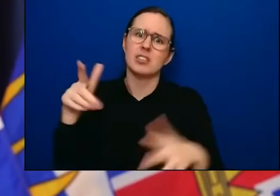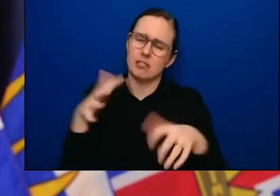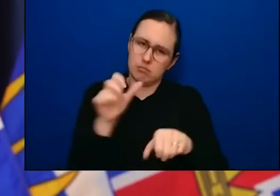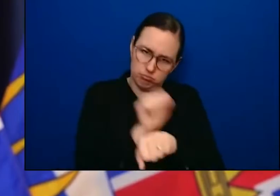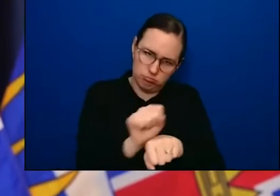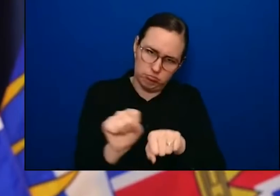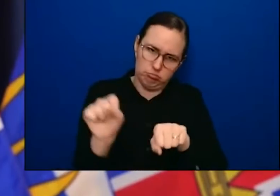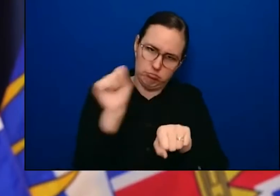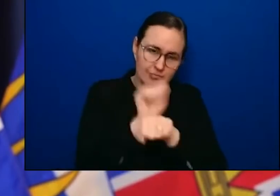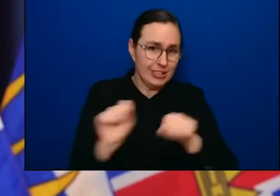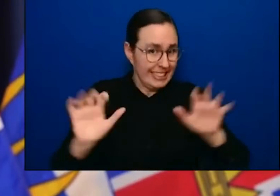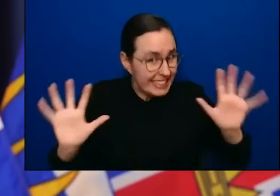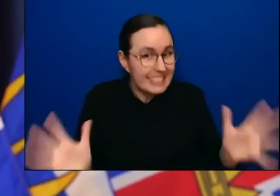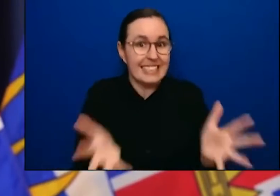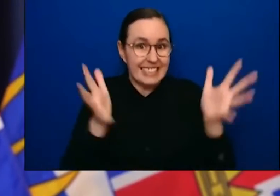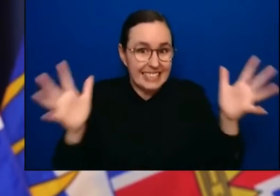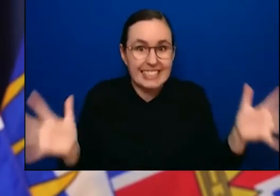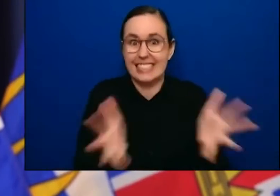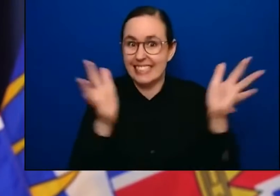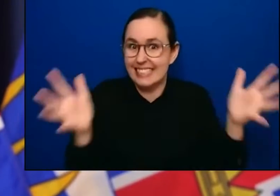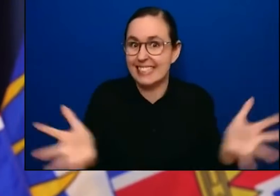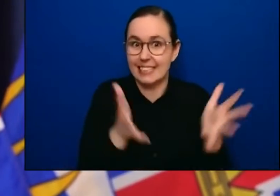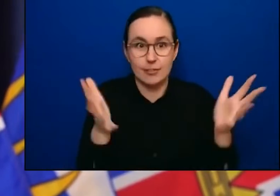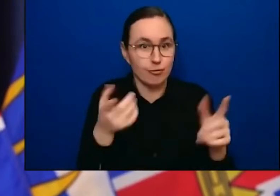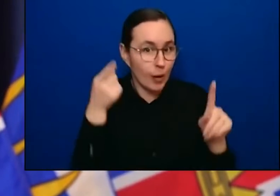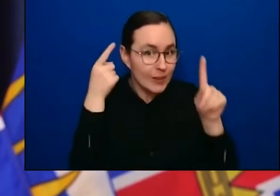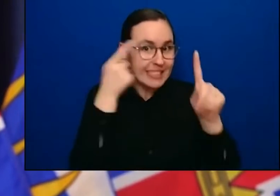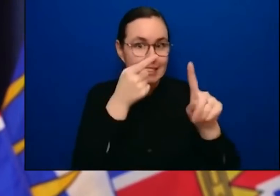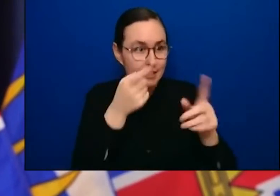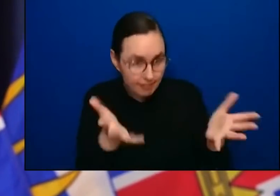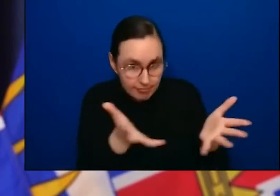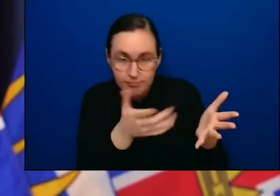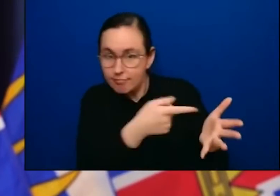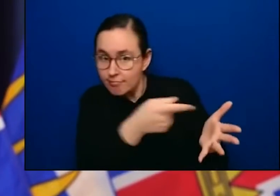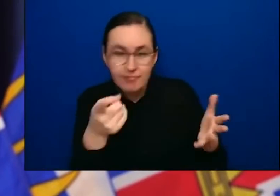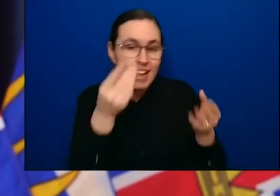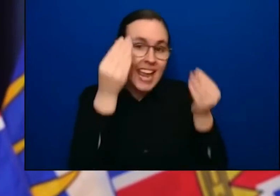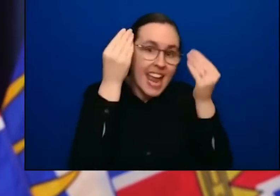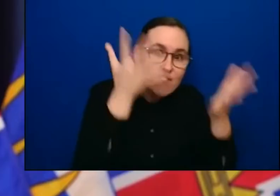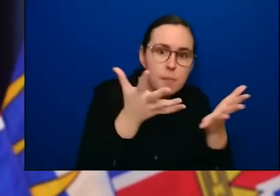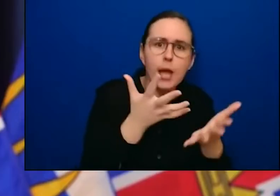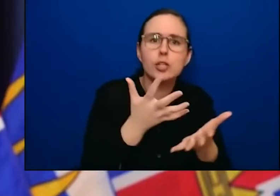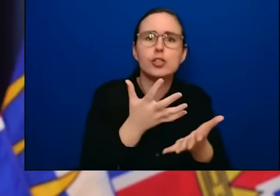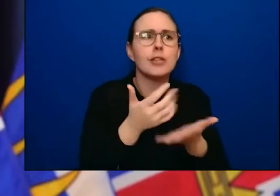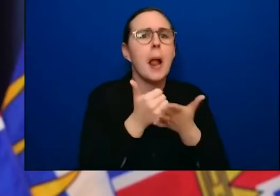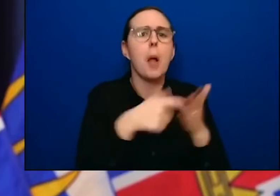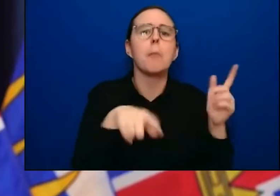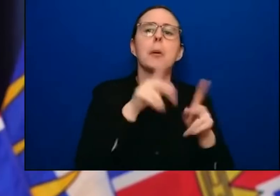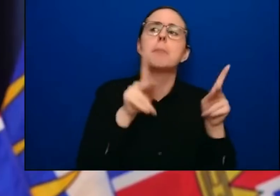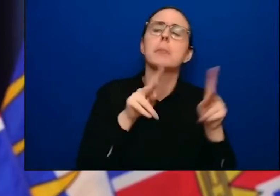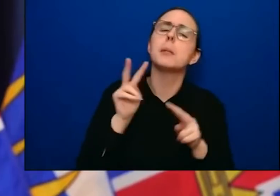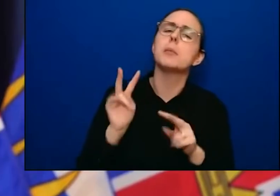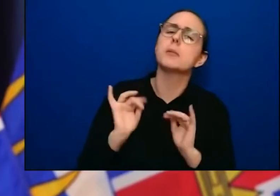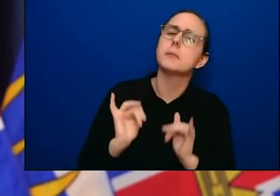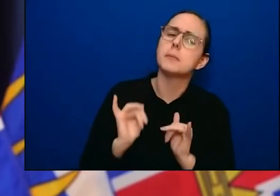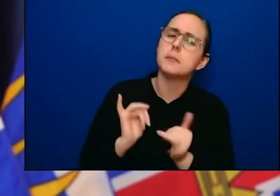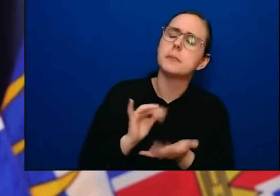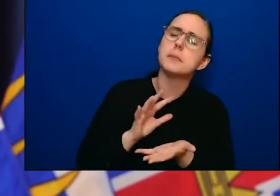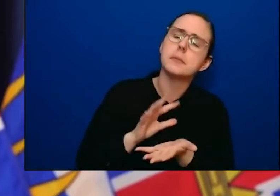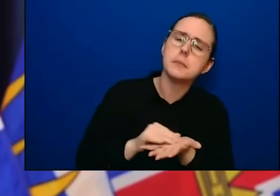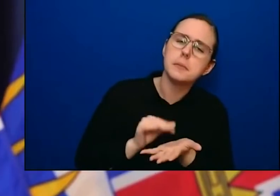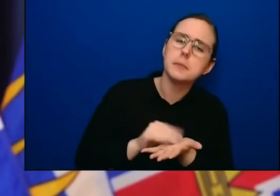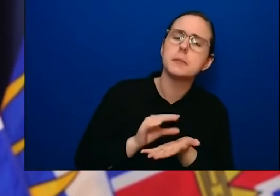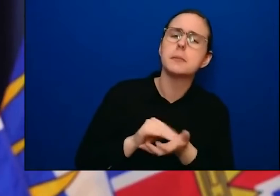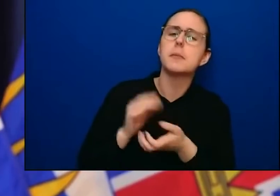ensuring that people have the information they need to be confident in the vaccine, that it's accessible and convenient for them, and to get